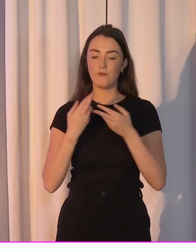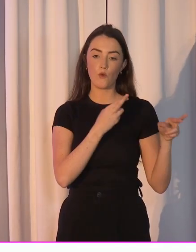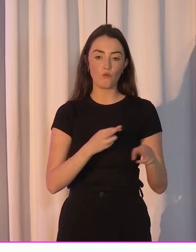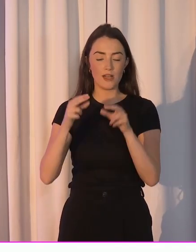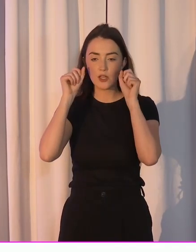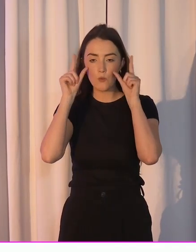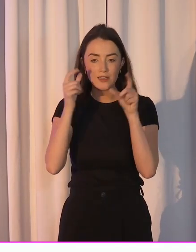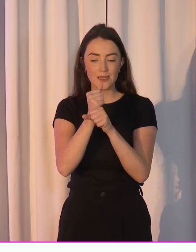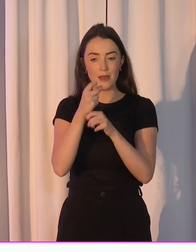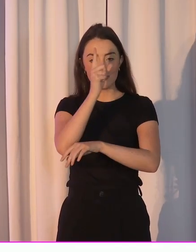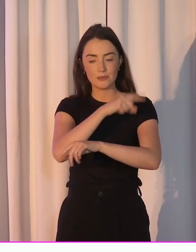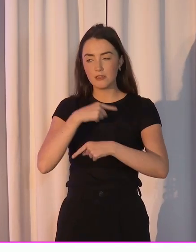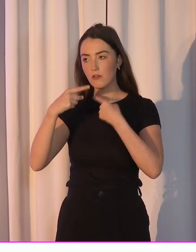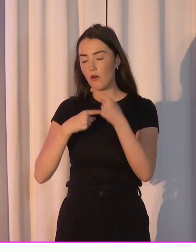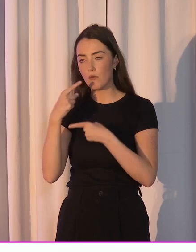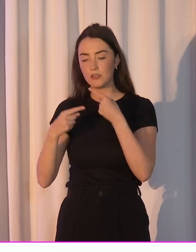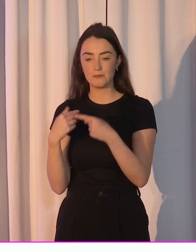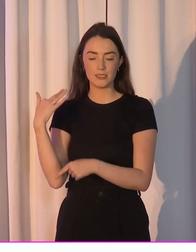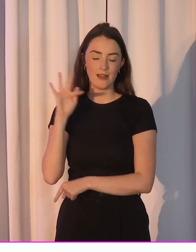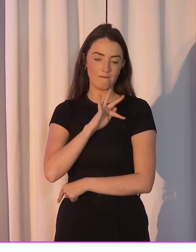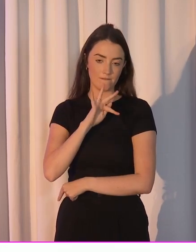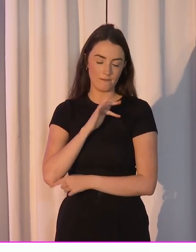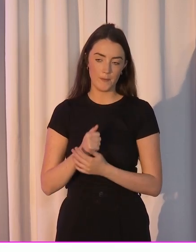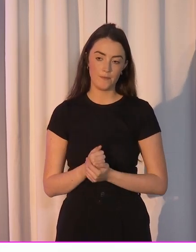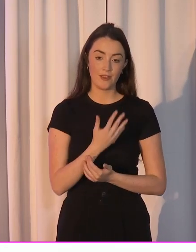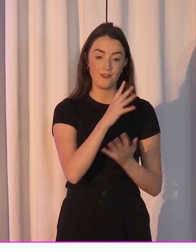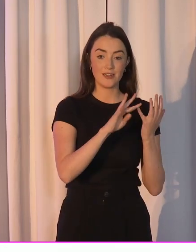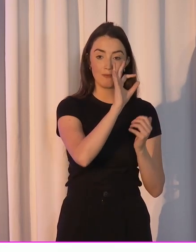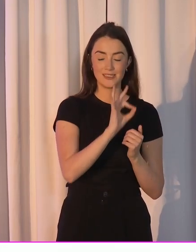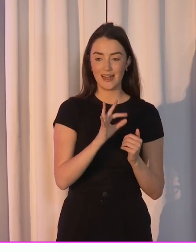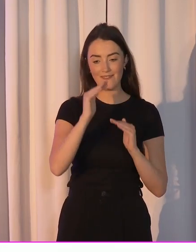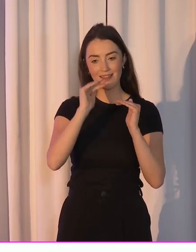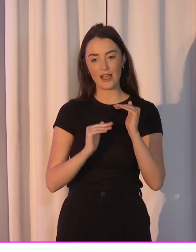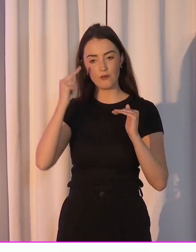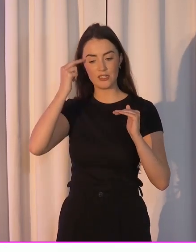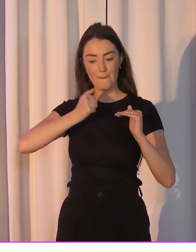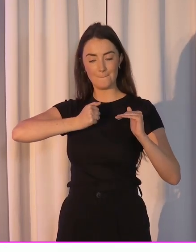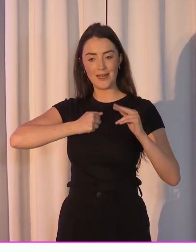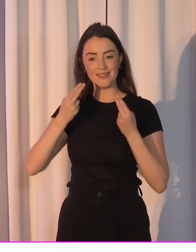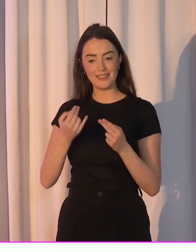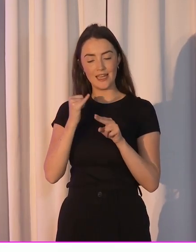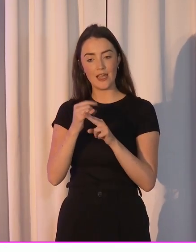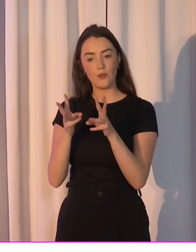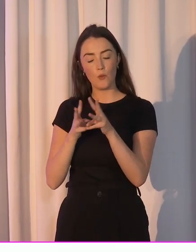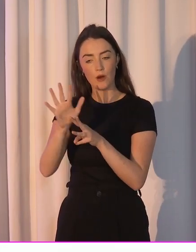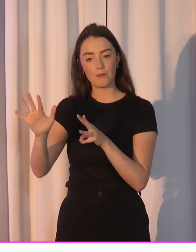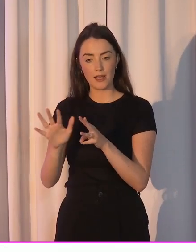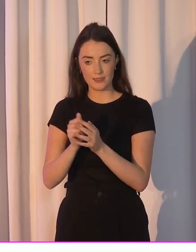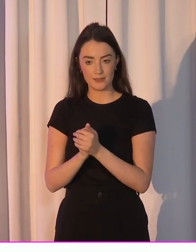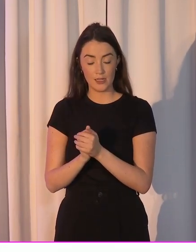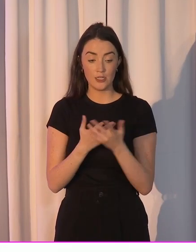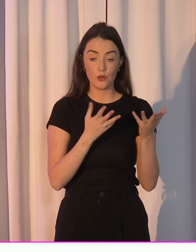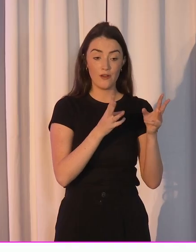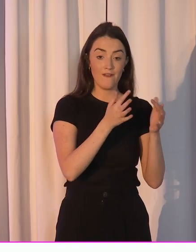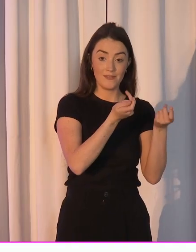disability-related challenges, and 59% noted a lack of understanding of their needs in the workplace. And this pattern is echoed among facilitators and